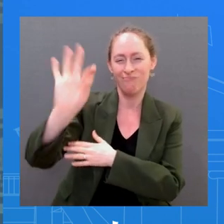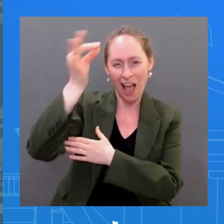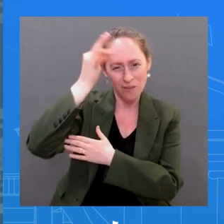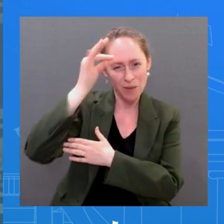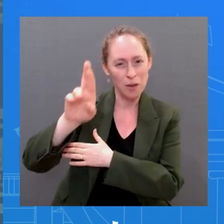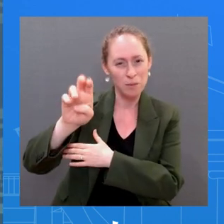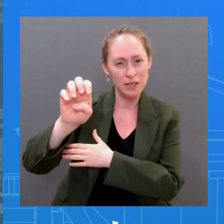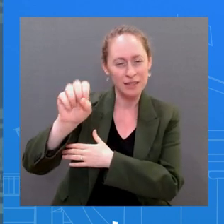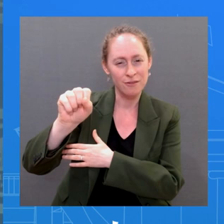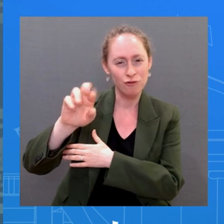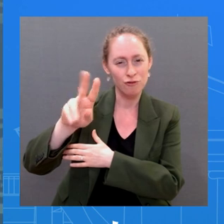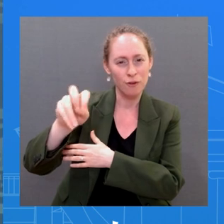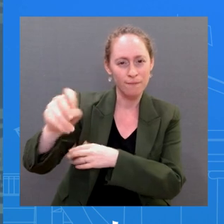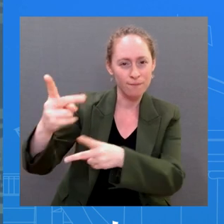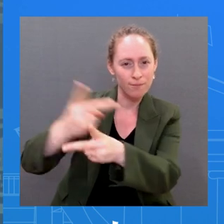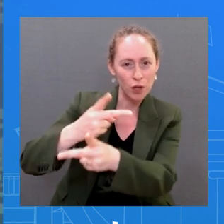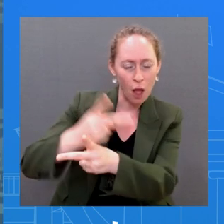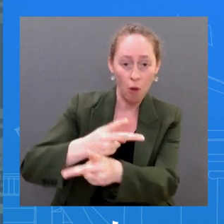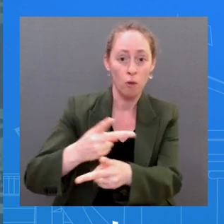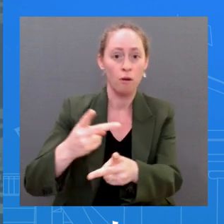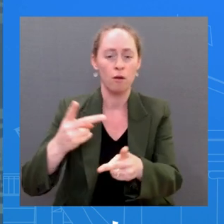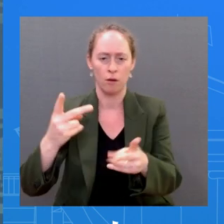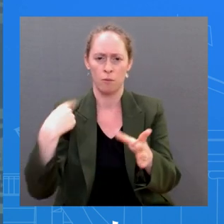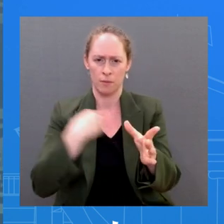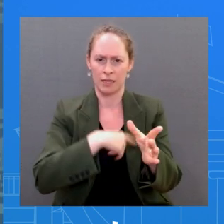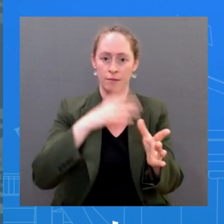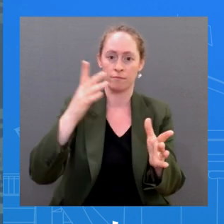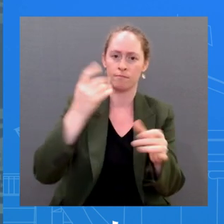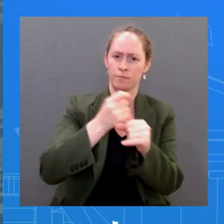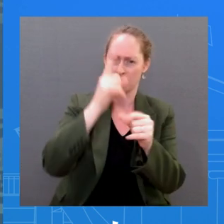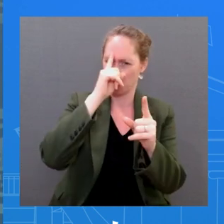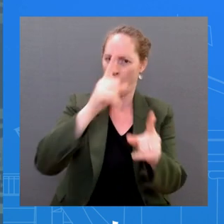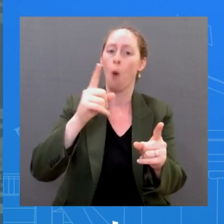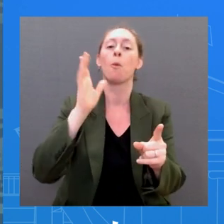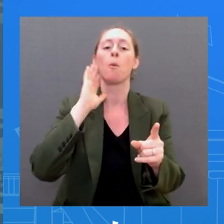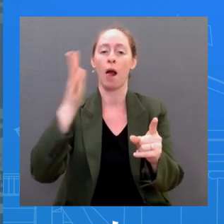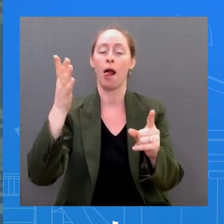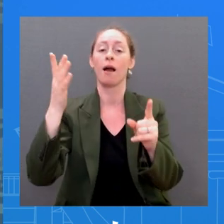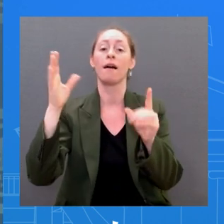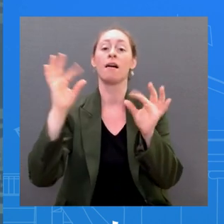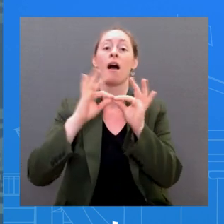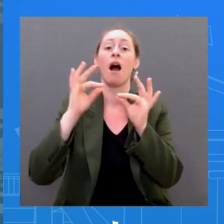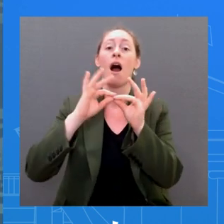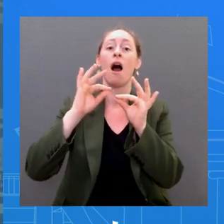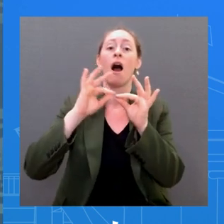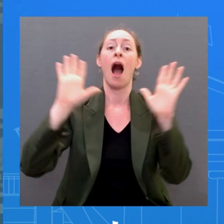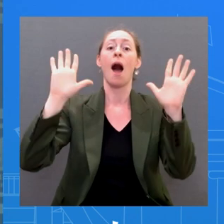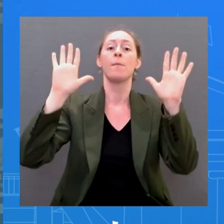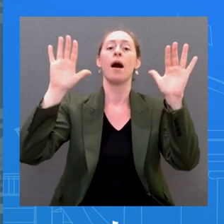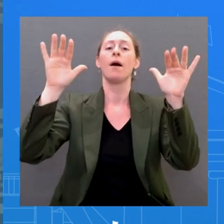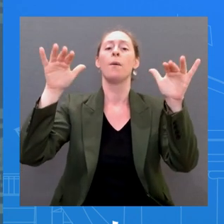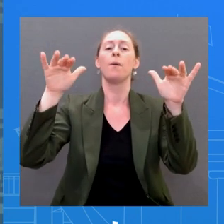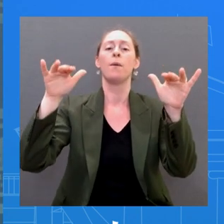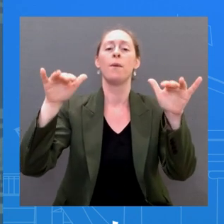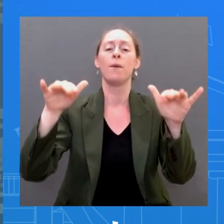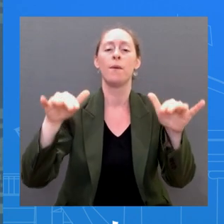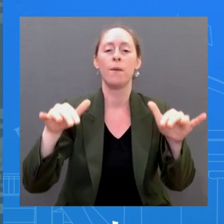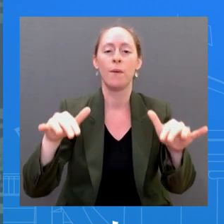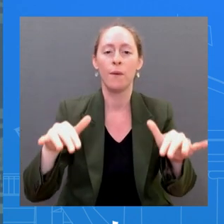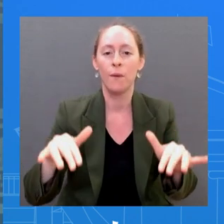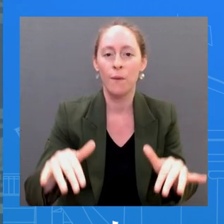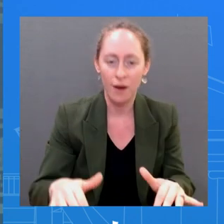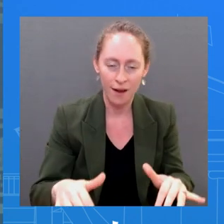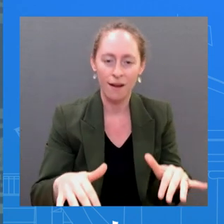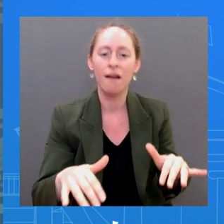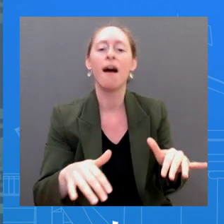bring down inflation. That's the pain that the American family is feeling. And so that's what we're saying. What we're saying is that we were in a